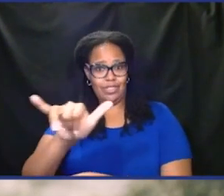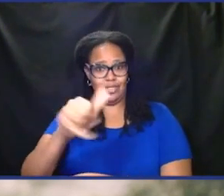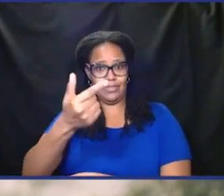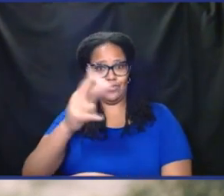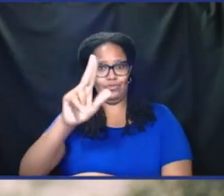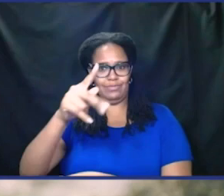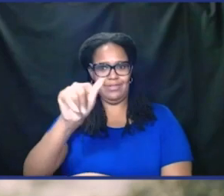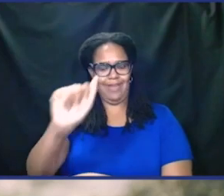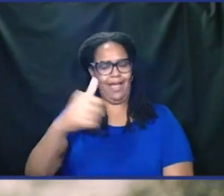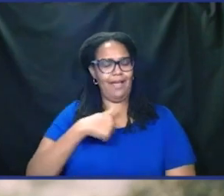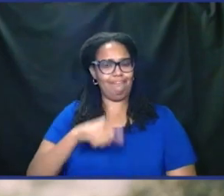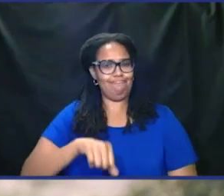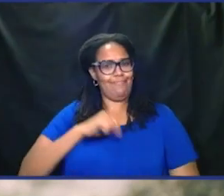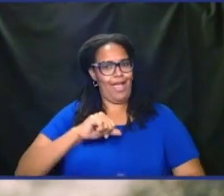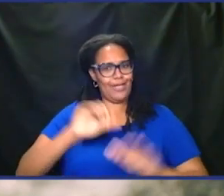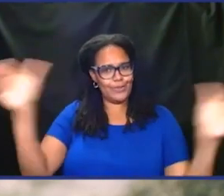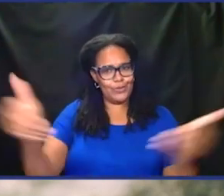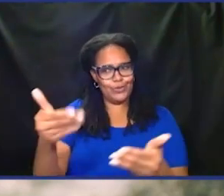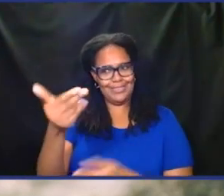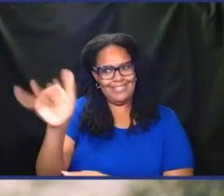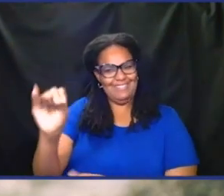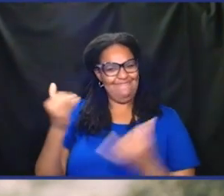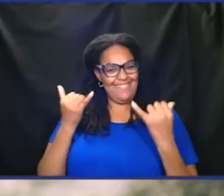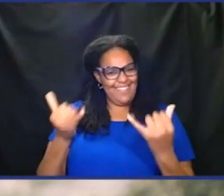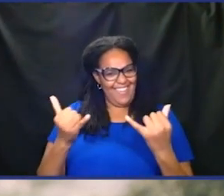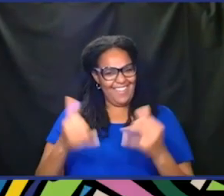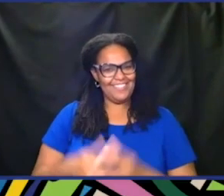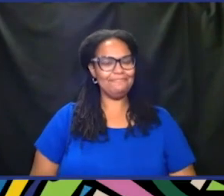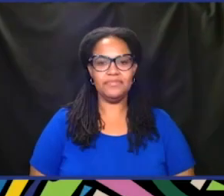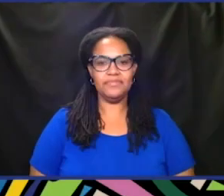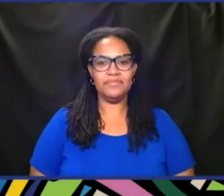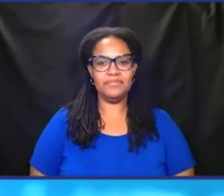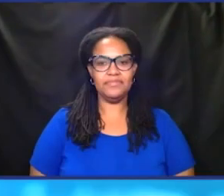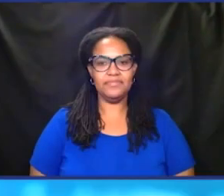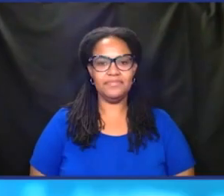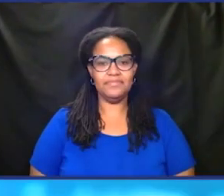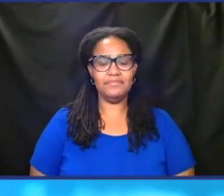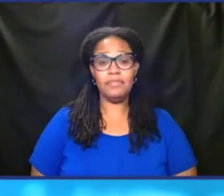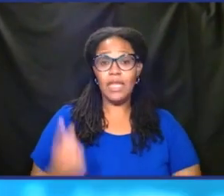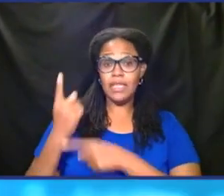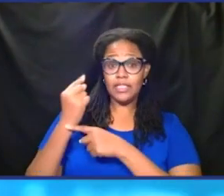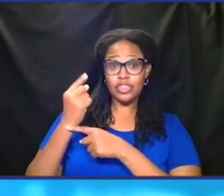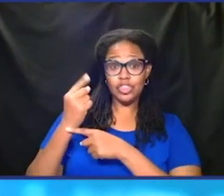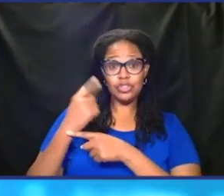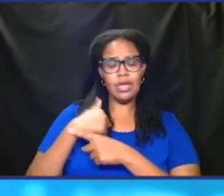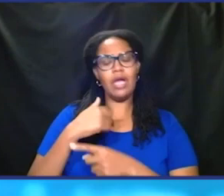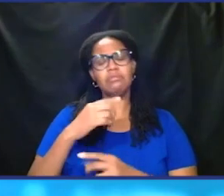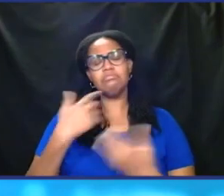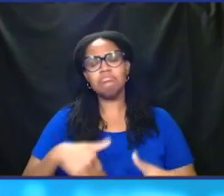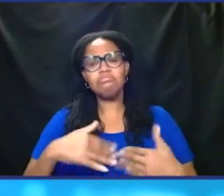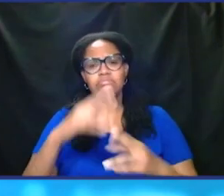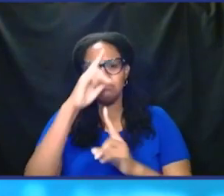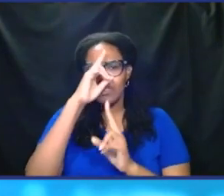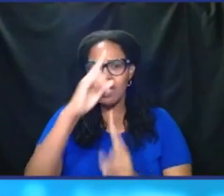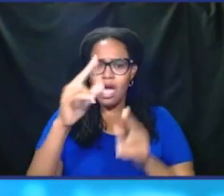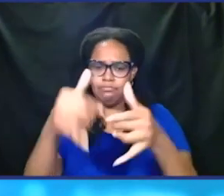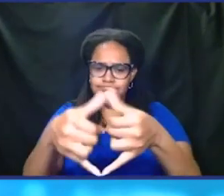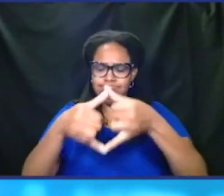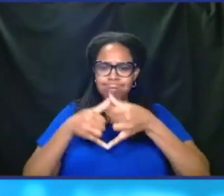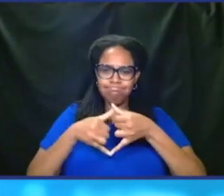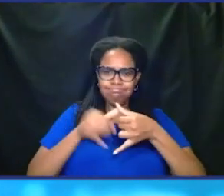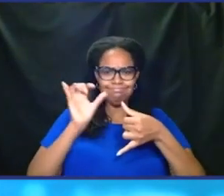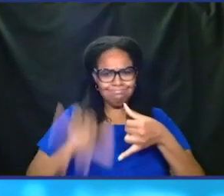to be able to introduce him right now, Dr. Sanjay Gupta. Last year, I was tremendously honored to receive the